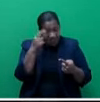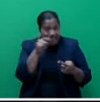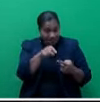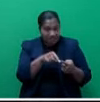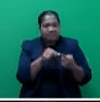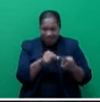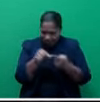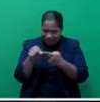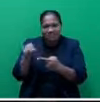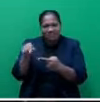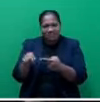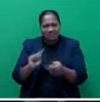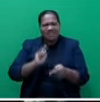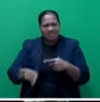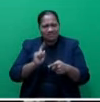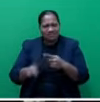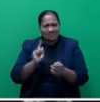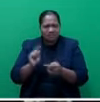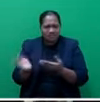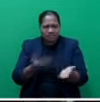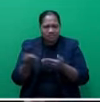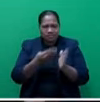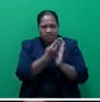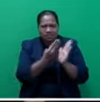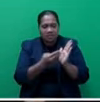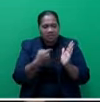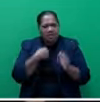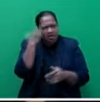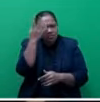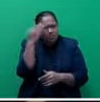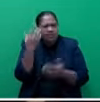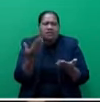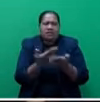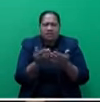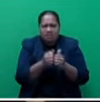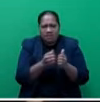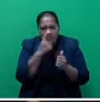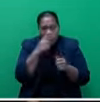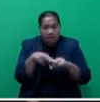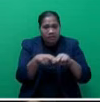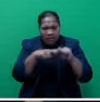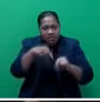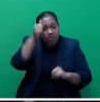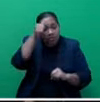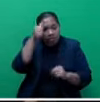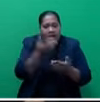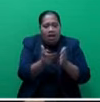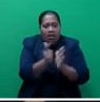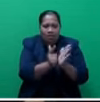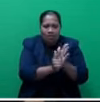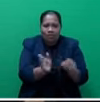well. And I'm just wondering, how many people in Fiji actually know how the laws are